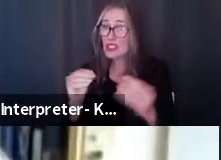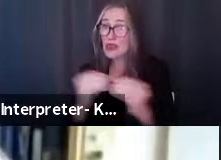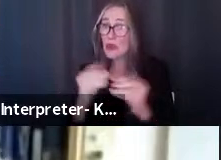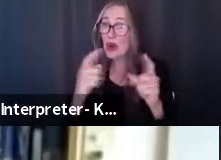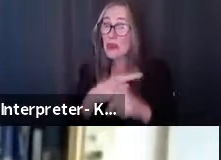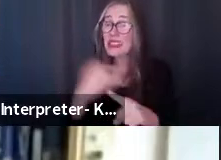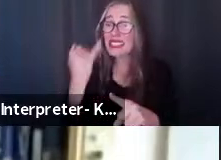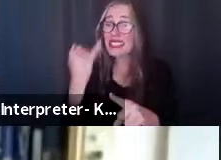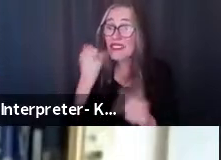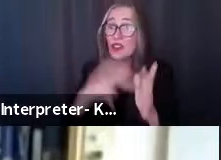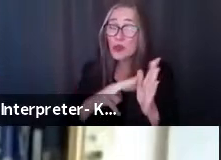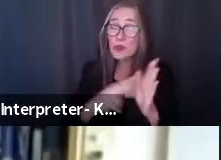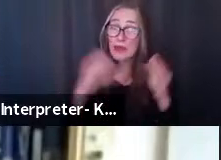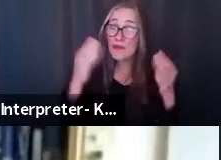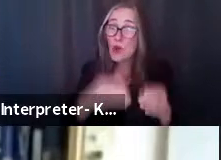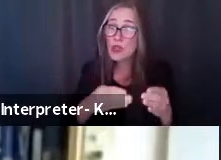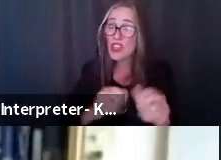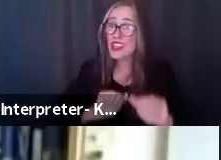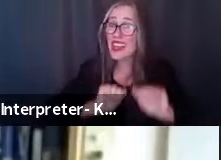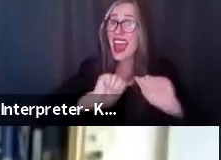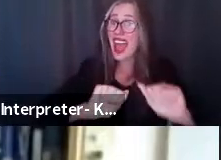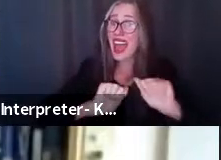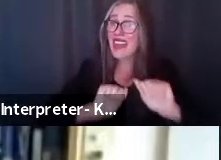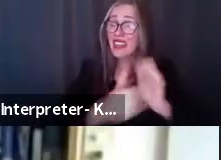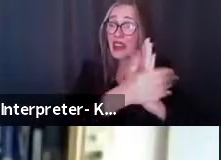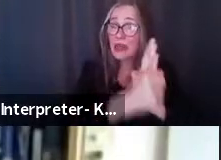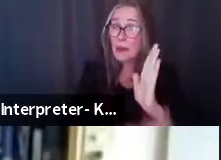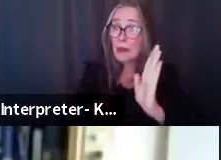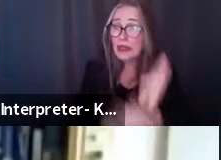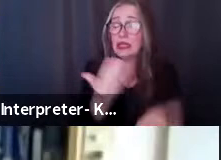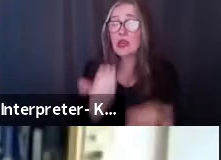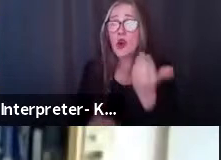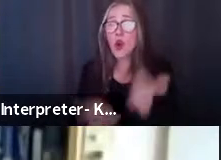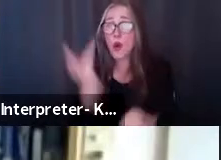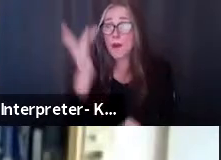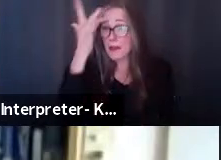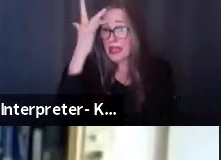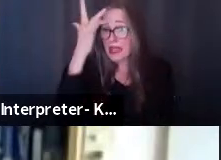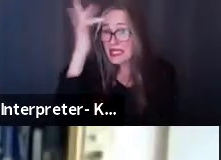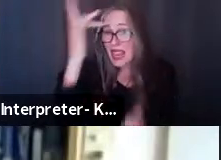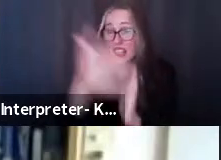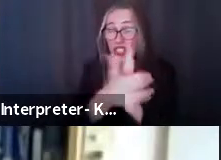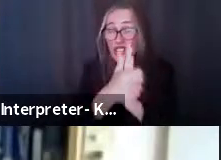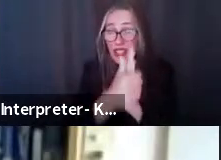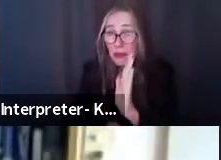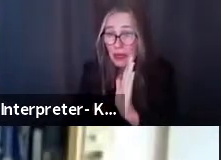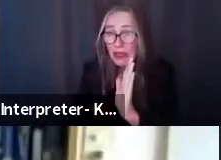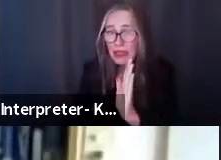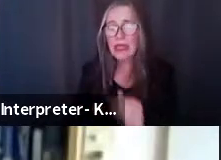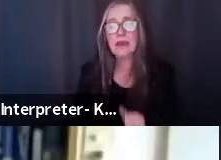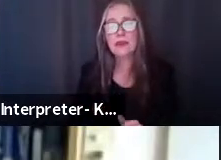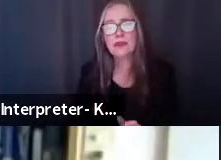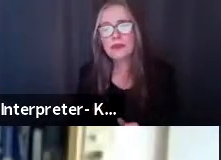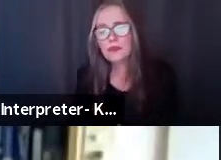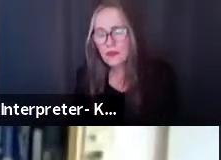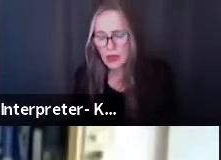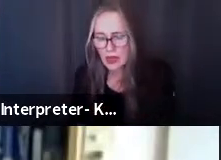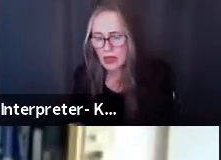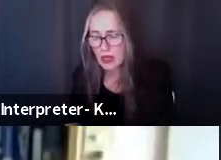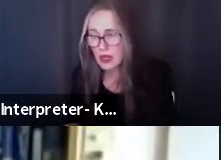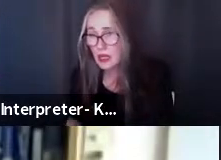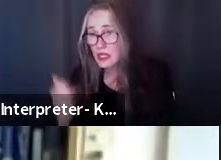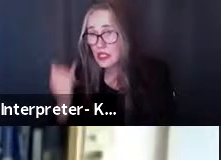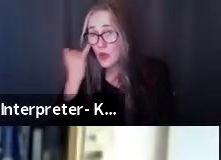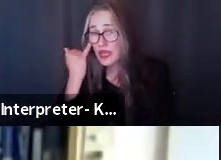but that might not stop reproductive genetic editing from taking off because even the perception that gene edited